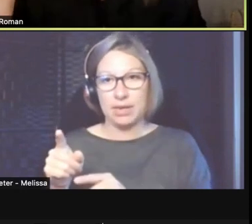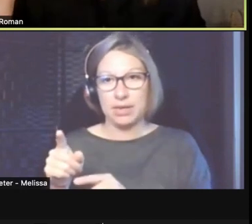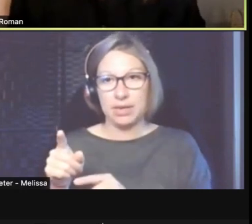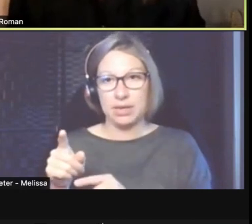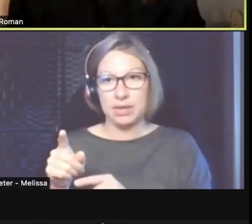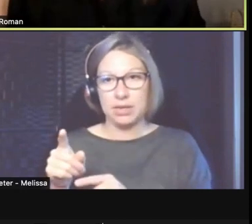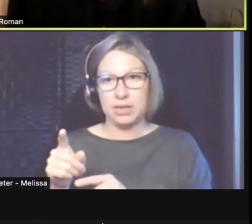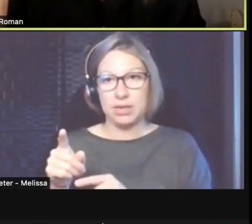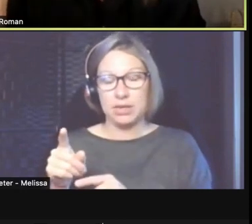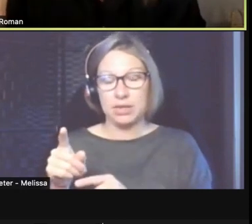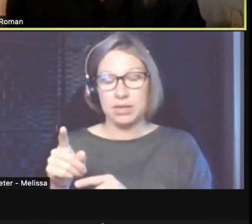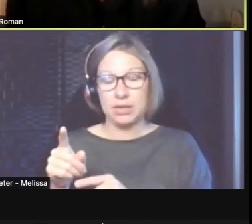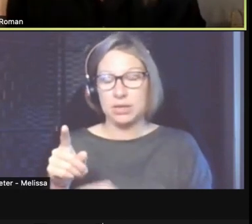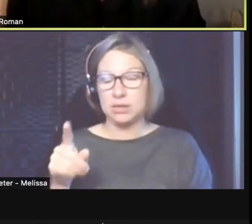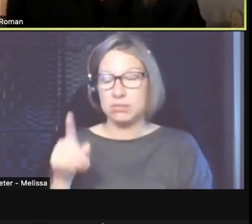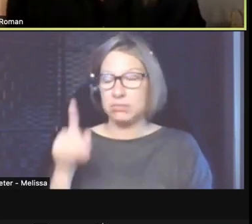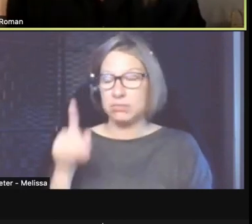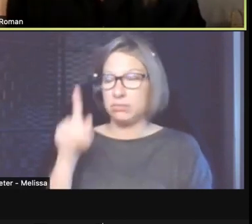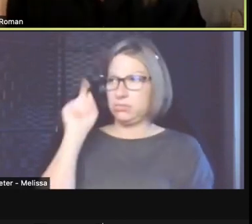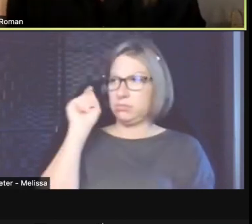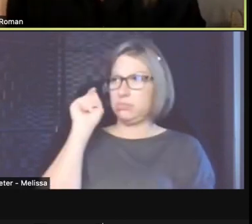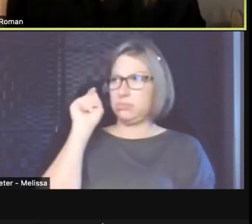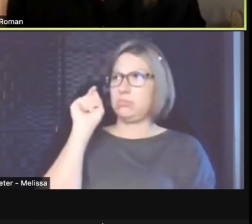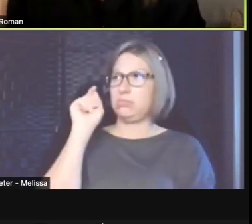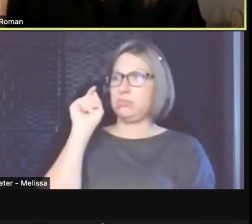stumped.